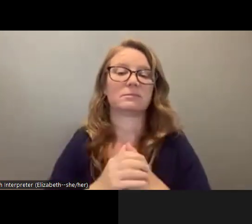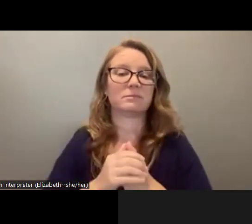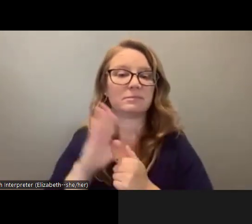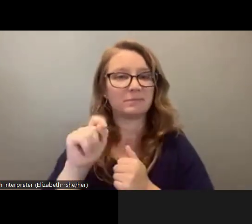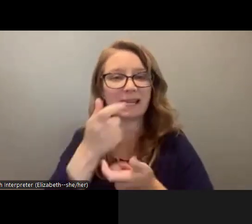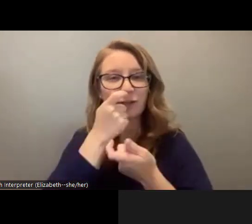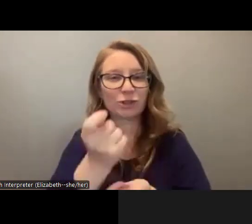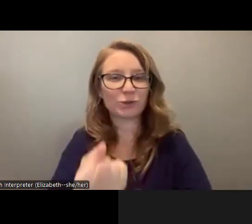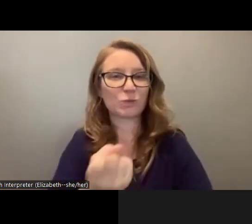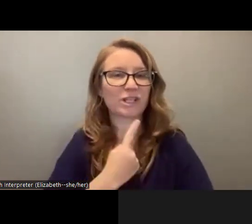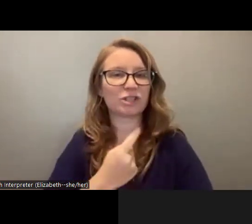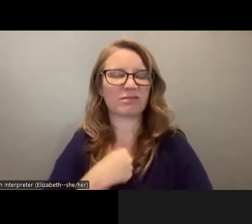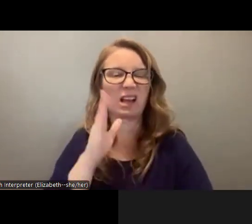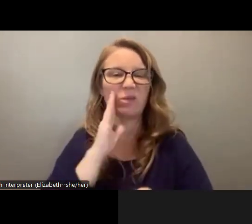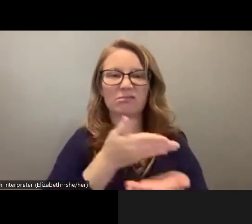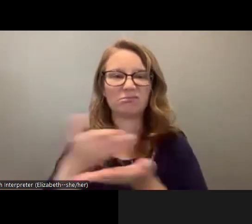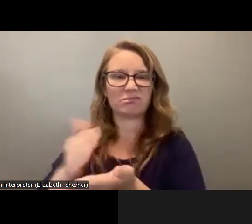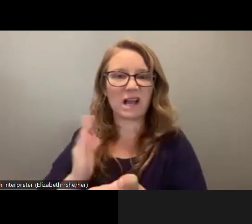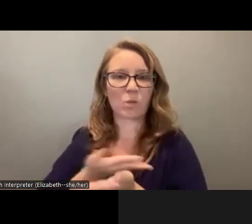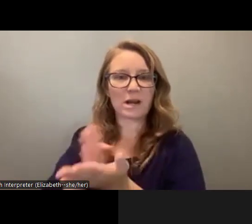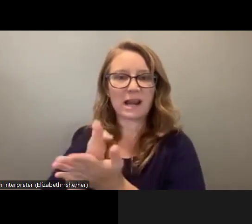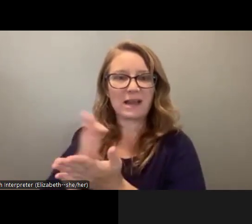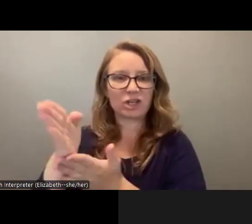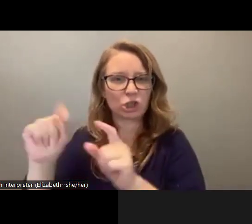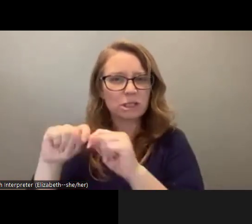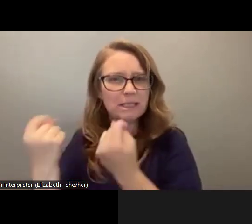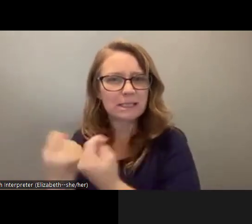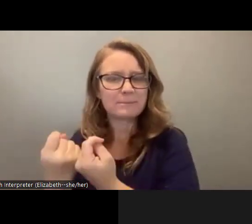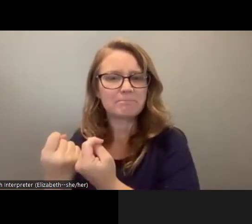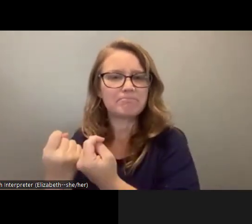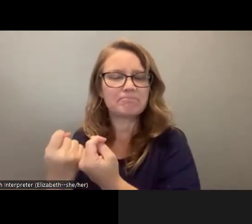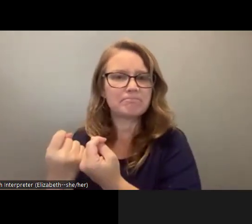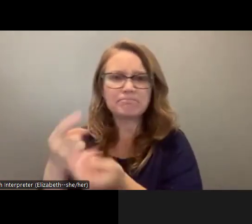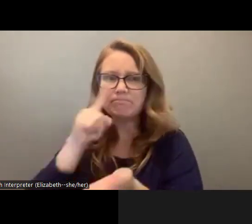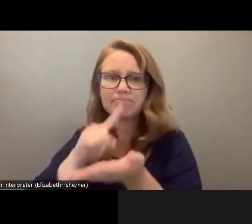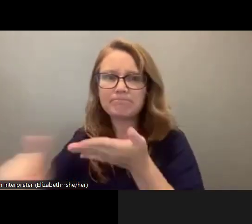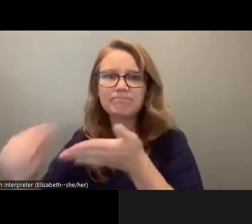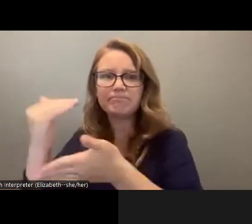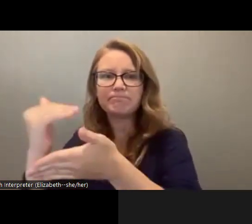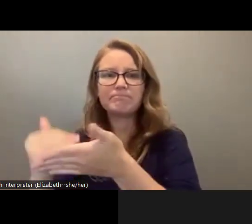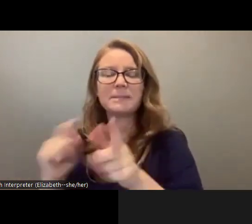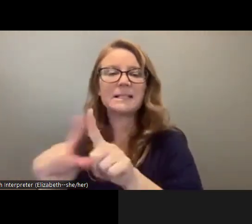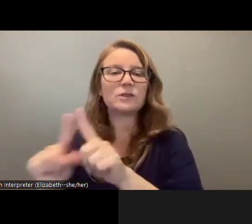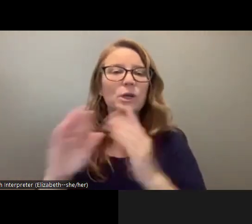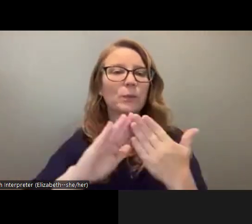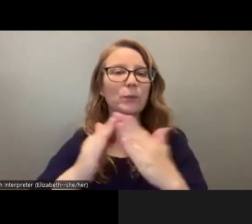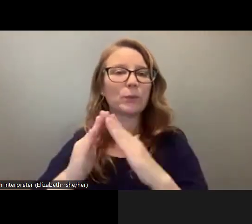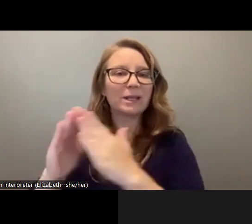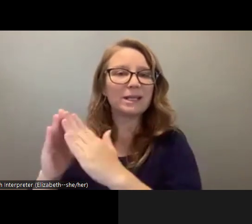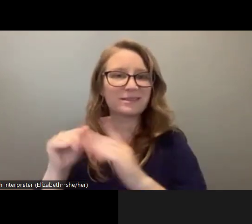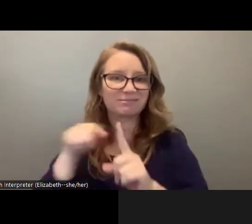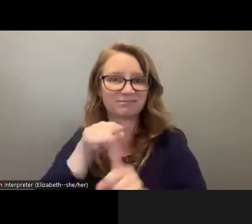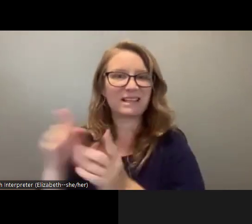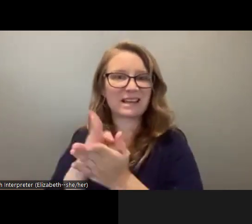interesting question that I will be taking back to our navigator team to see kind of the list of the different communities that all of our